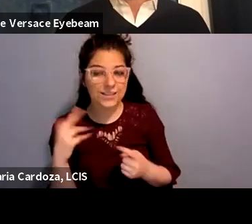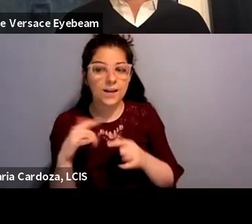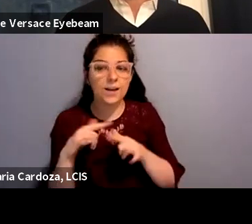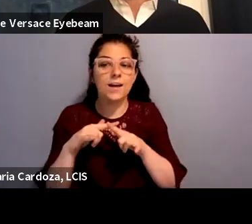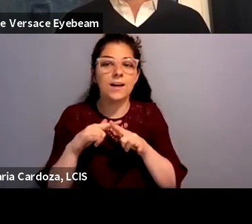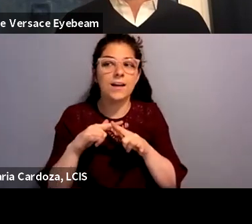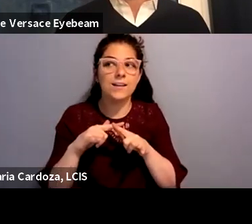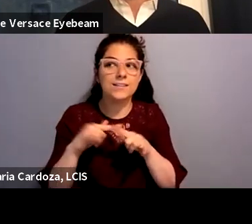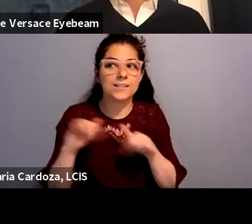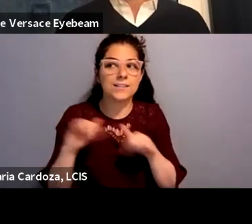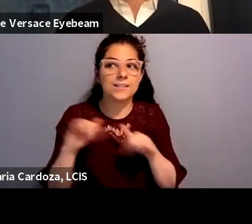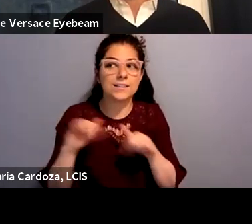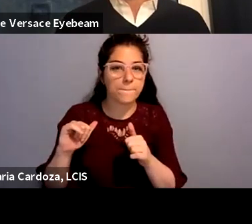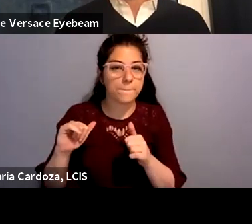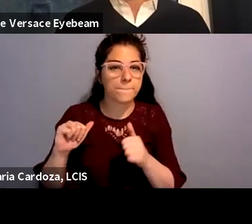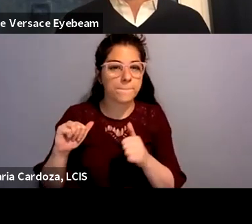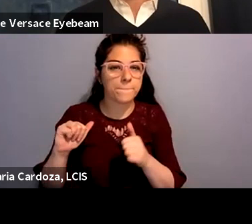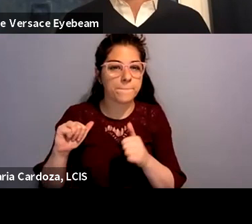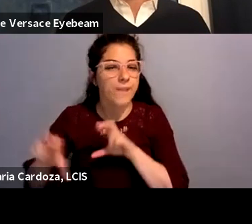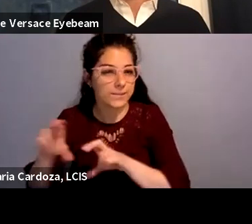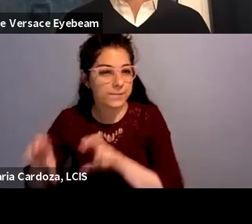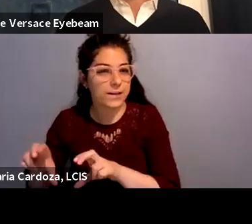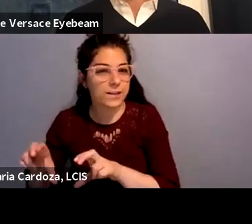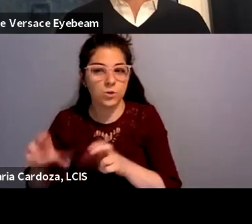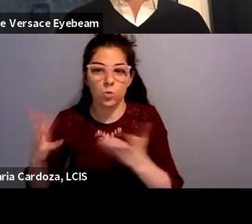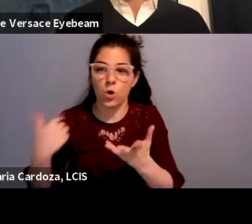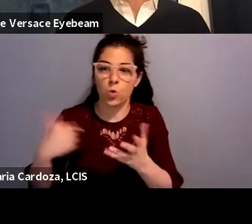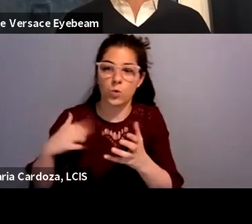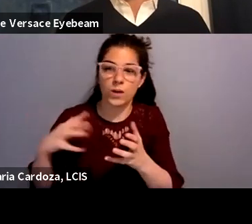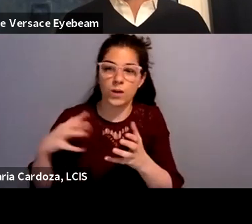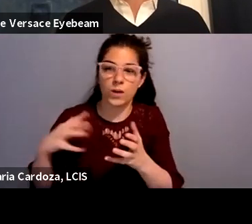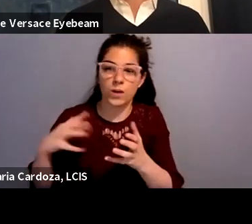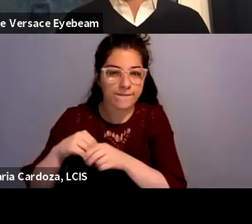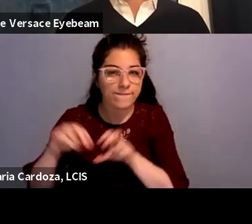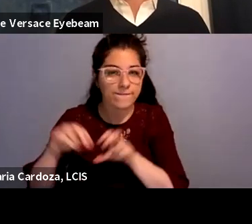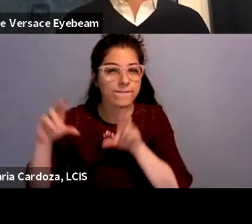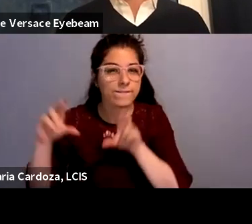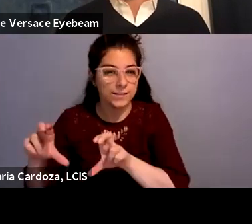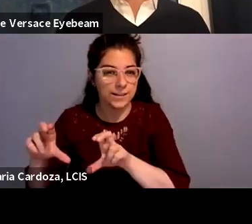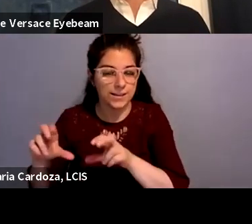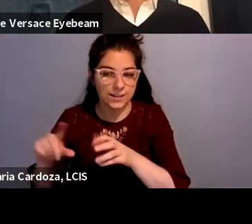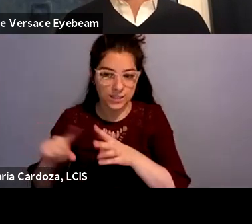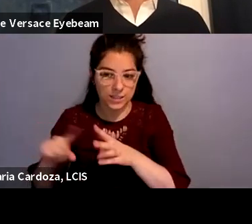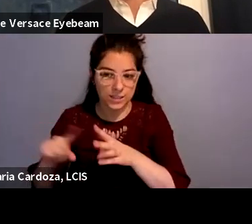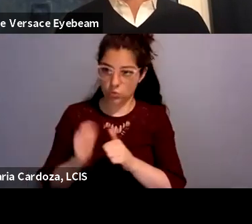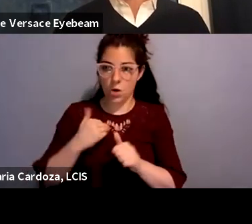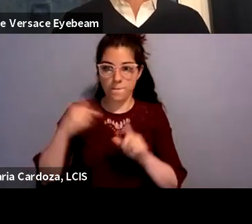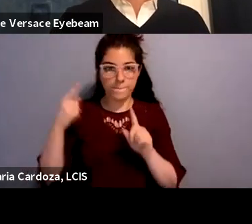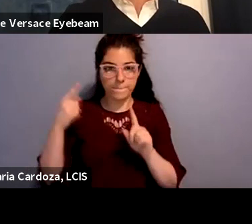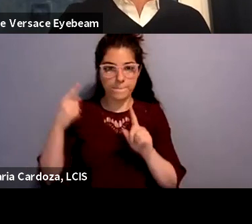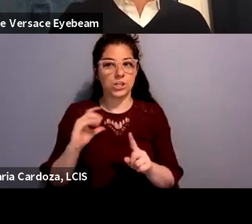think about this and flip it is investment. What are we invested in? That starts with our mission and our